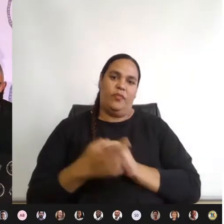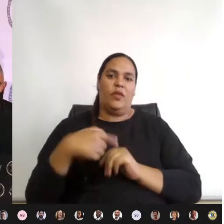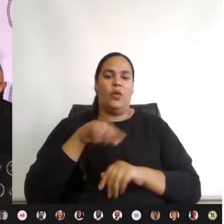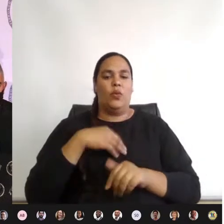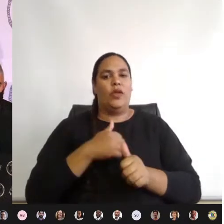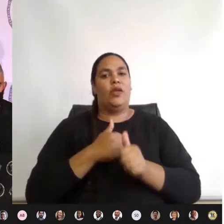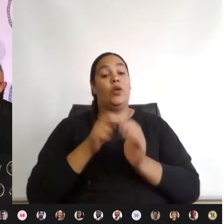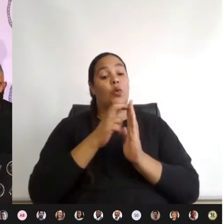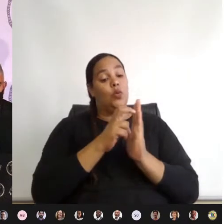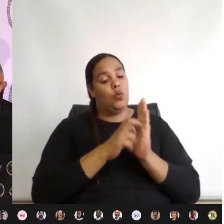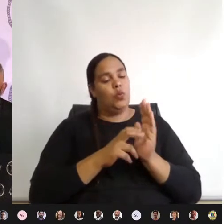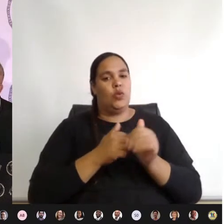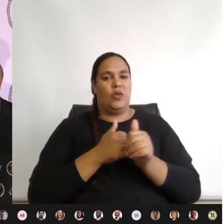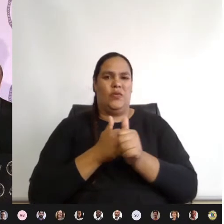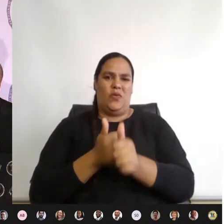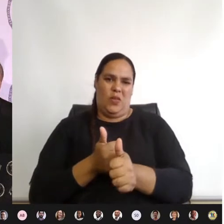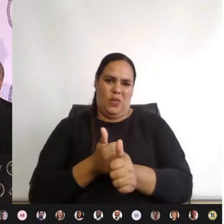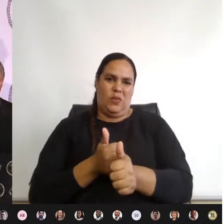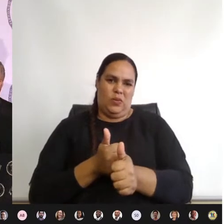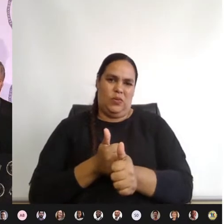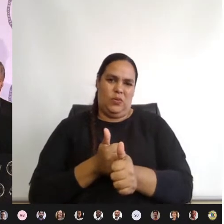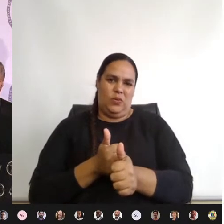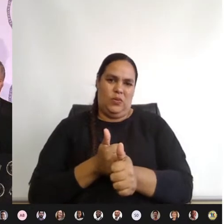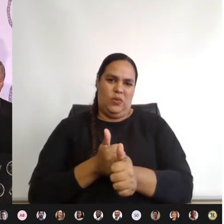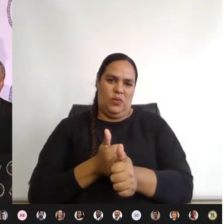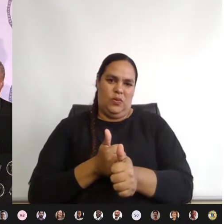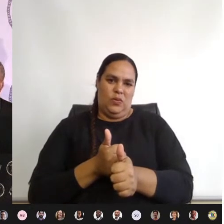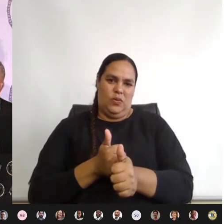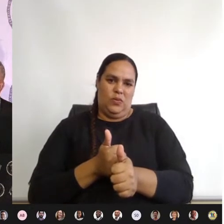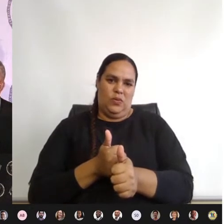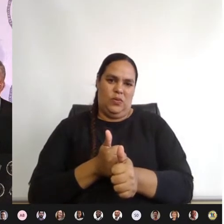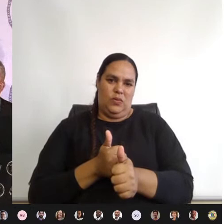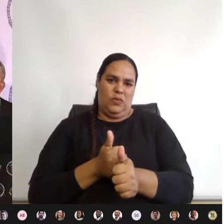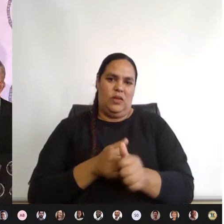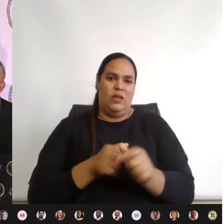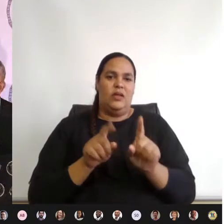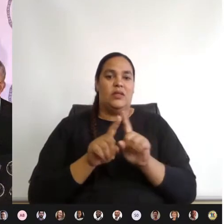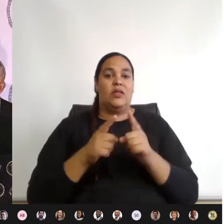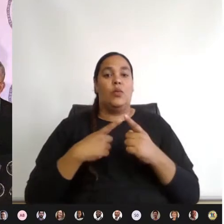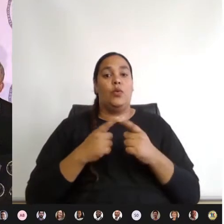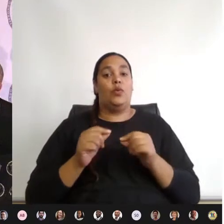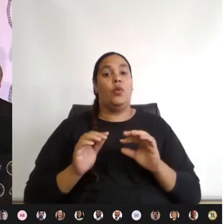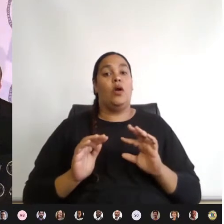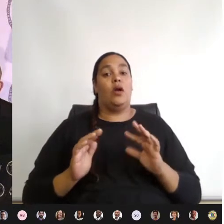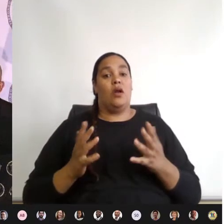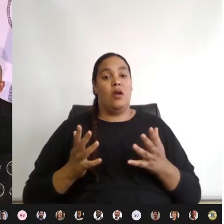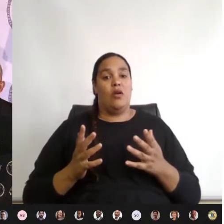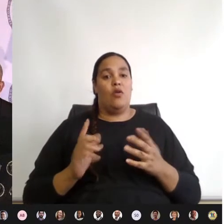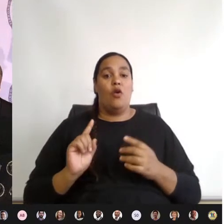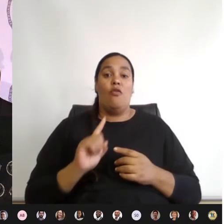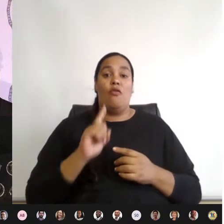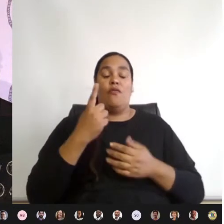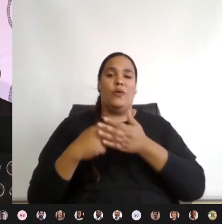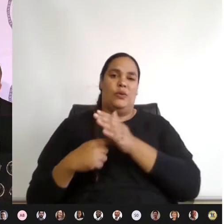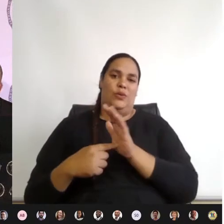rules if we so wish to address the House, and we do so by first